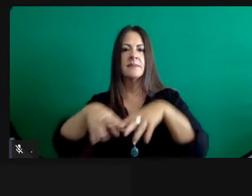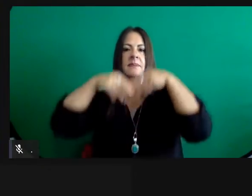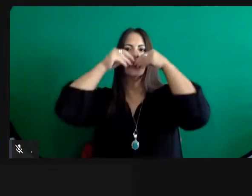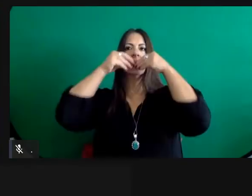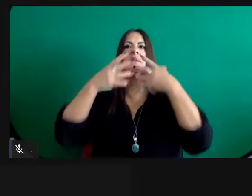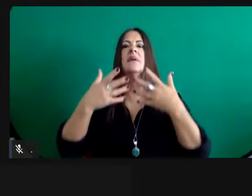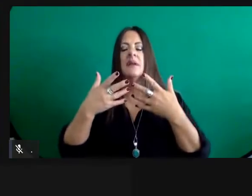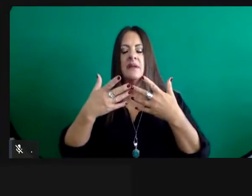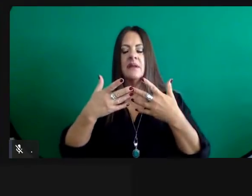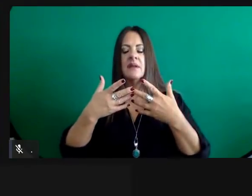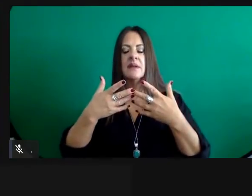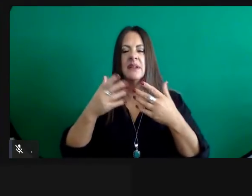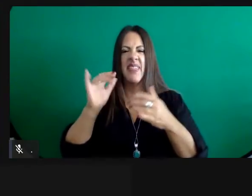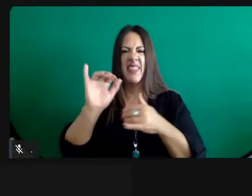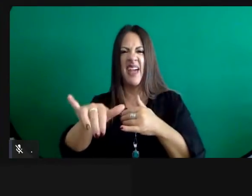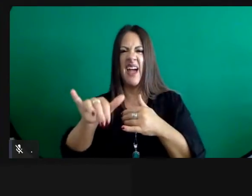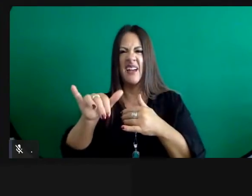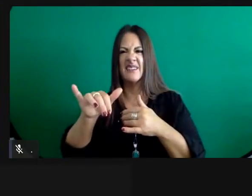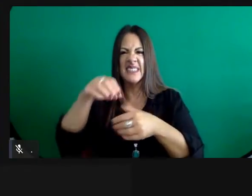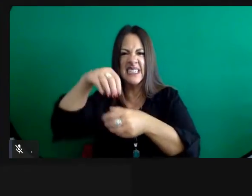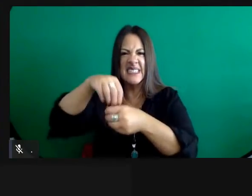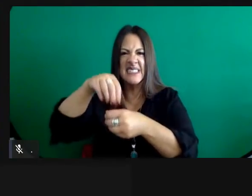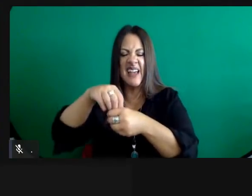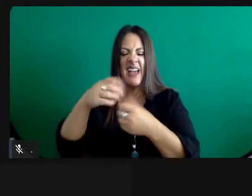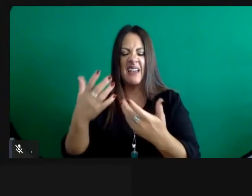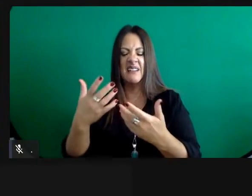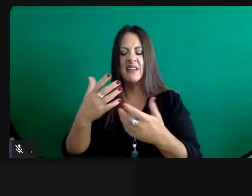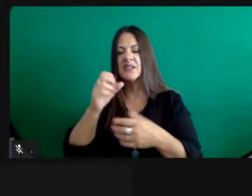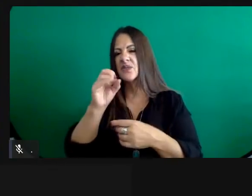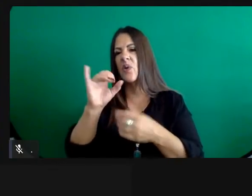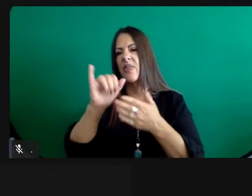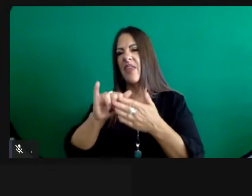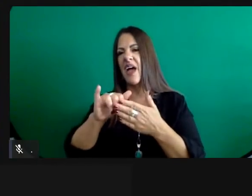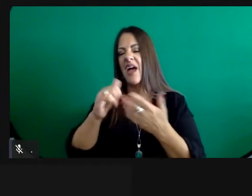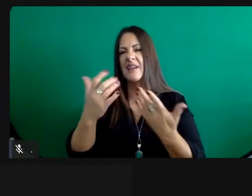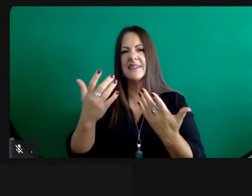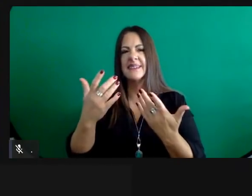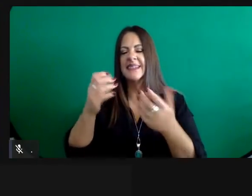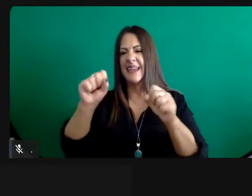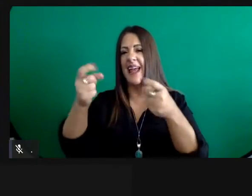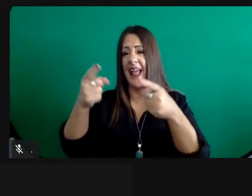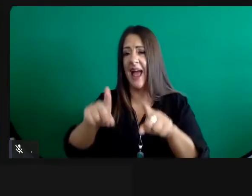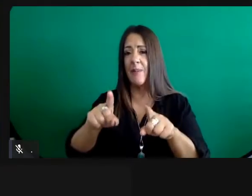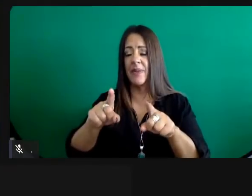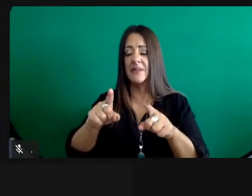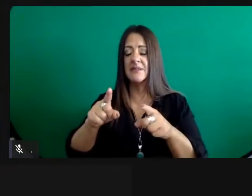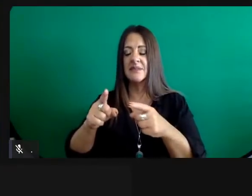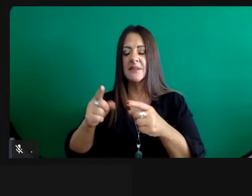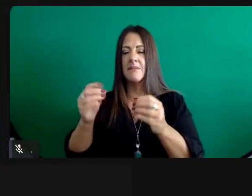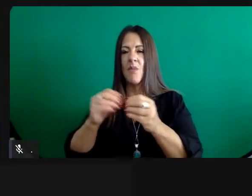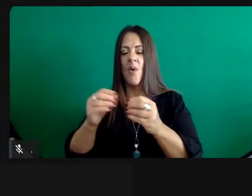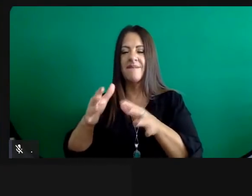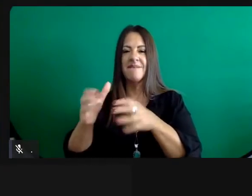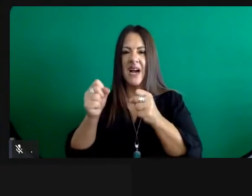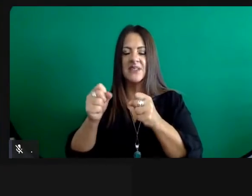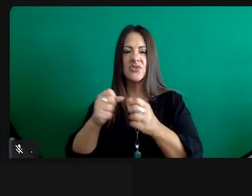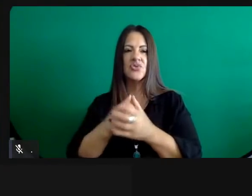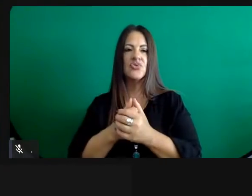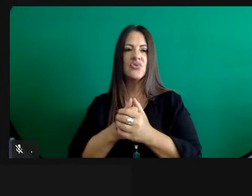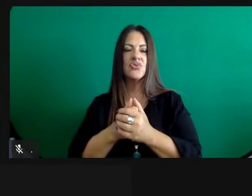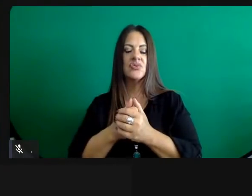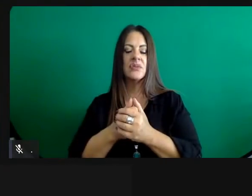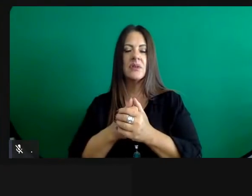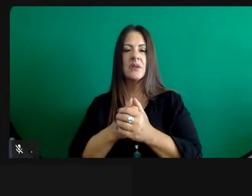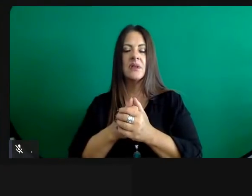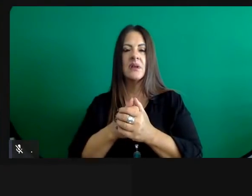those conditions and features to a different activity, to a different sector, and begin to make calculations